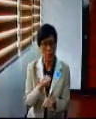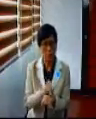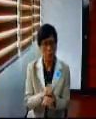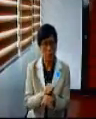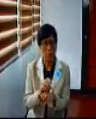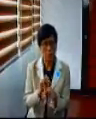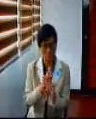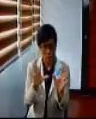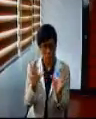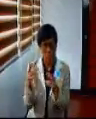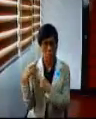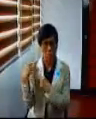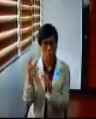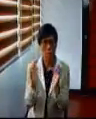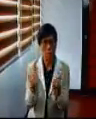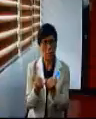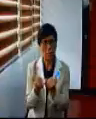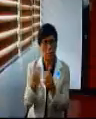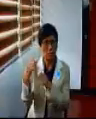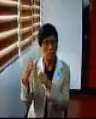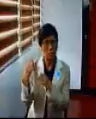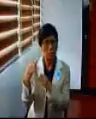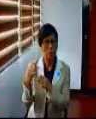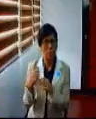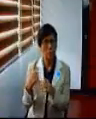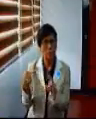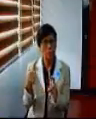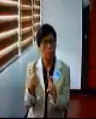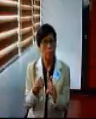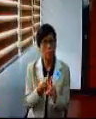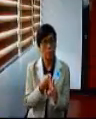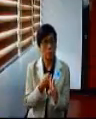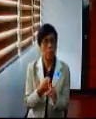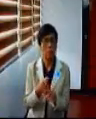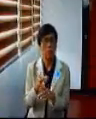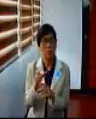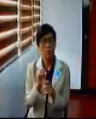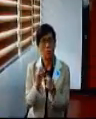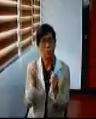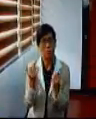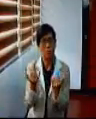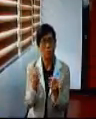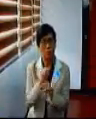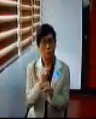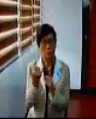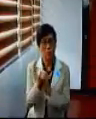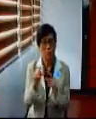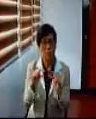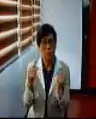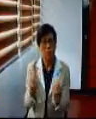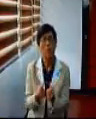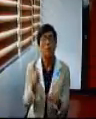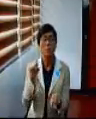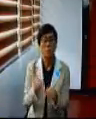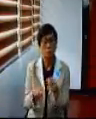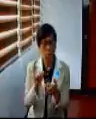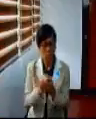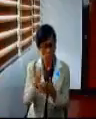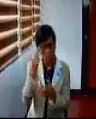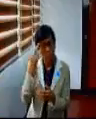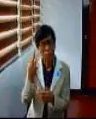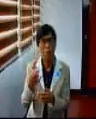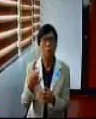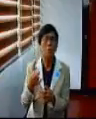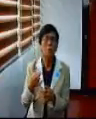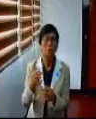and the expectations of victims or civil society groups. of course, so as to realize